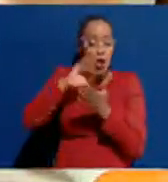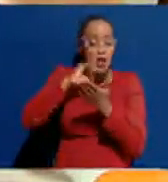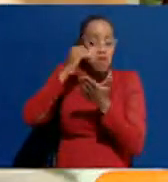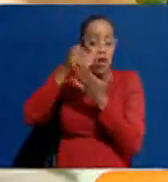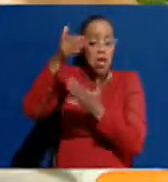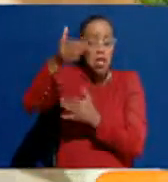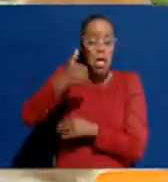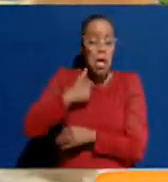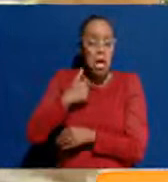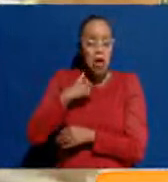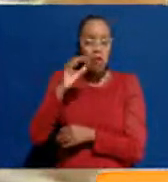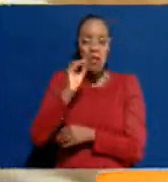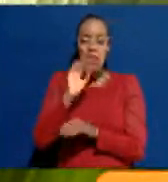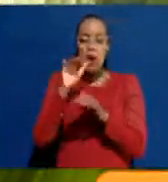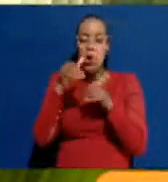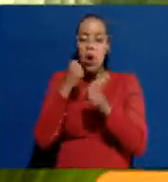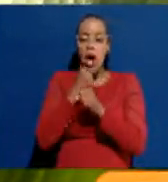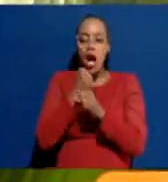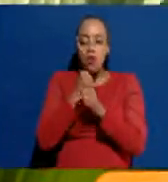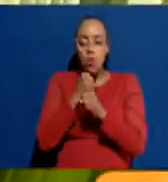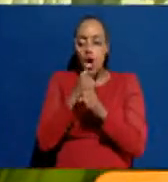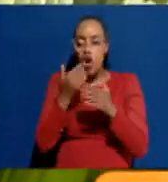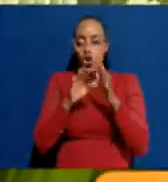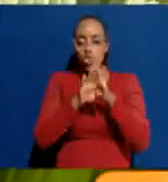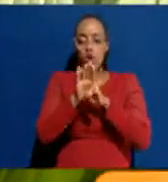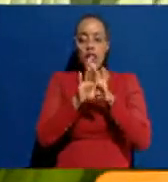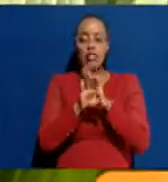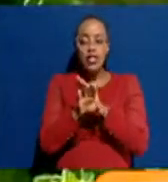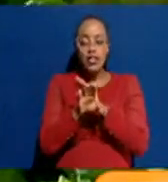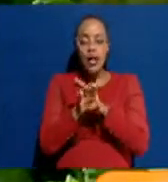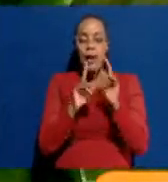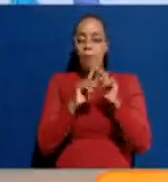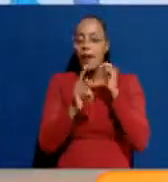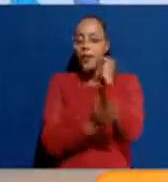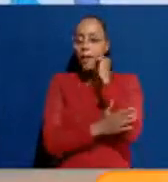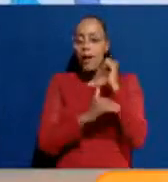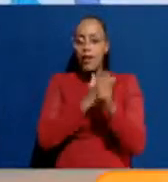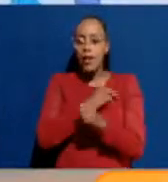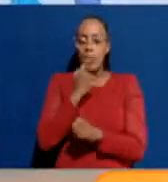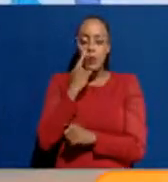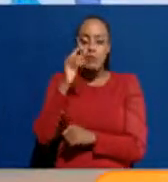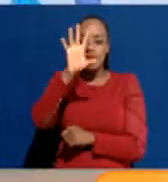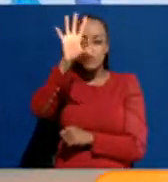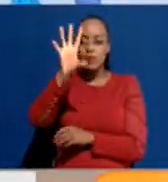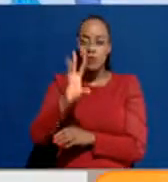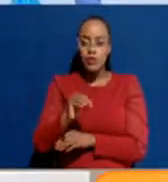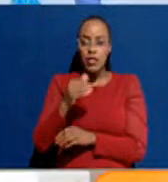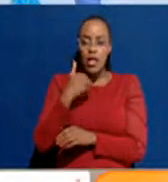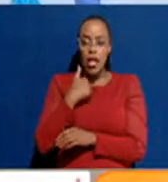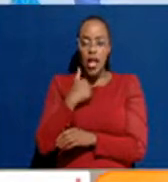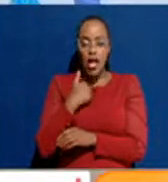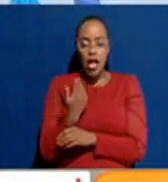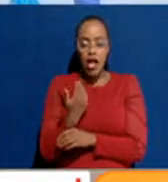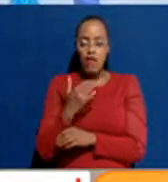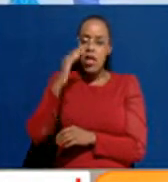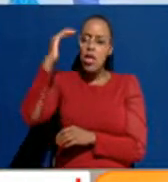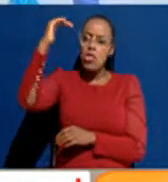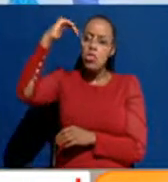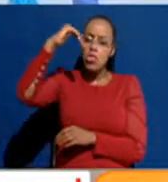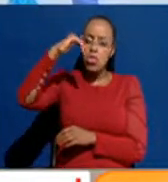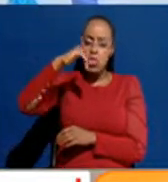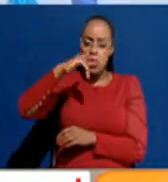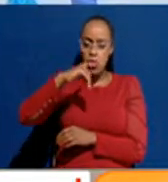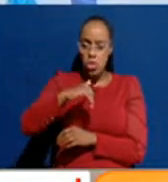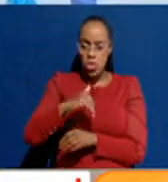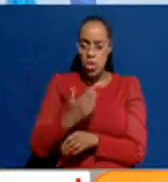exists, let alone how to access it. Unfortunately, if you look across Africa, there is a gradual decline in